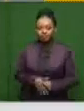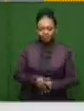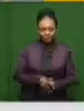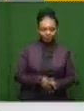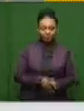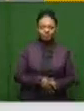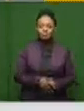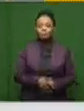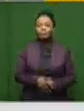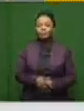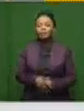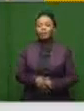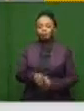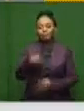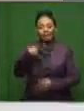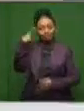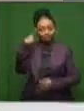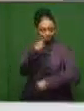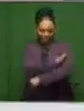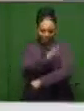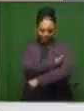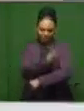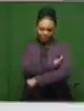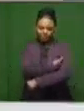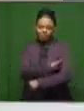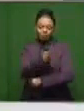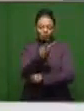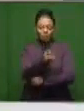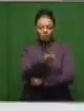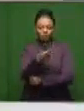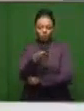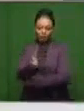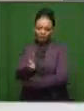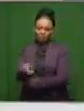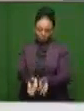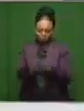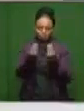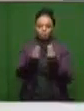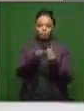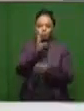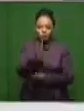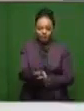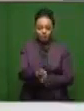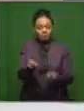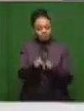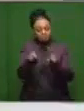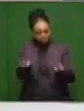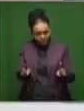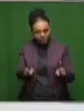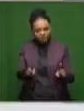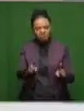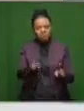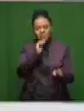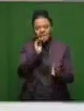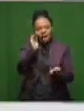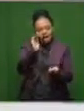look the the vaccines are going to be with us uh in 2021 but the the the quantities that will be available are fairly limited